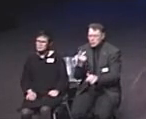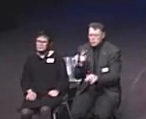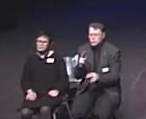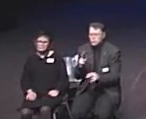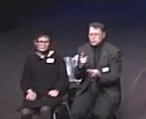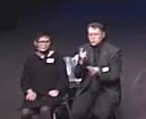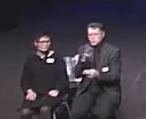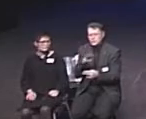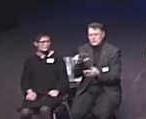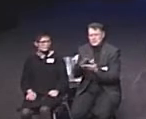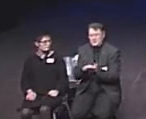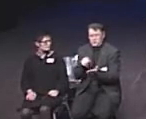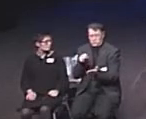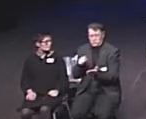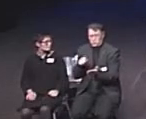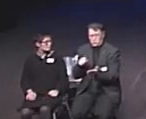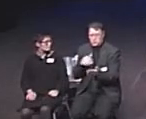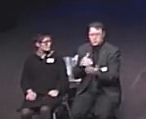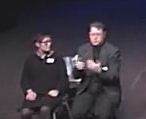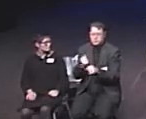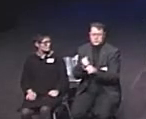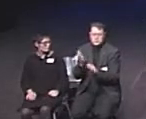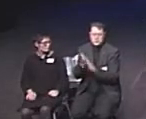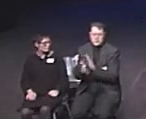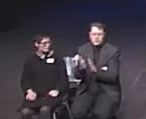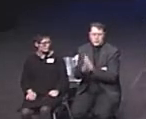too, that are where we have worked with accessibility,